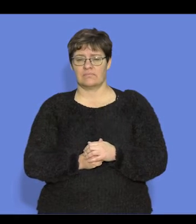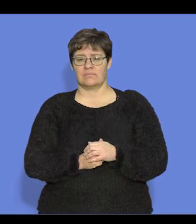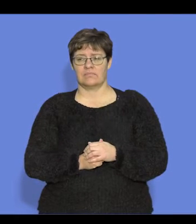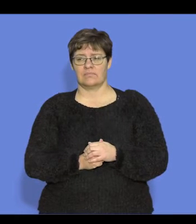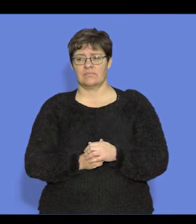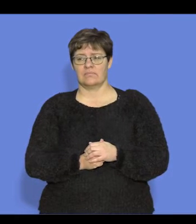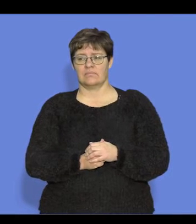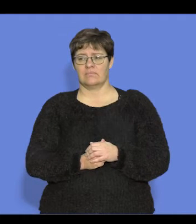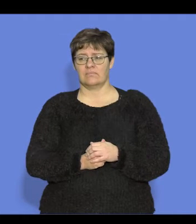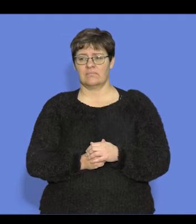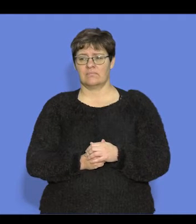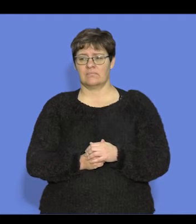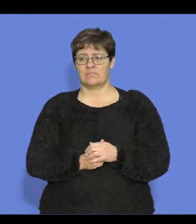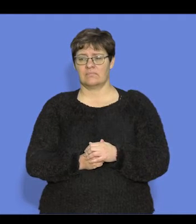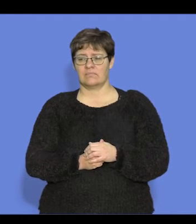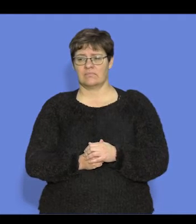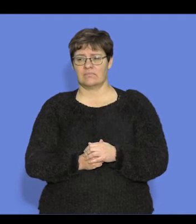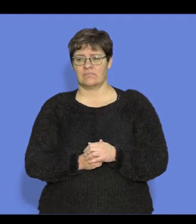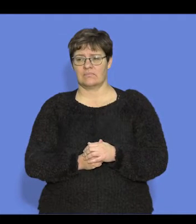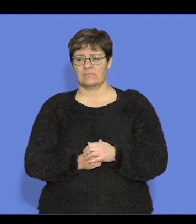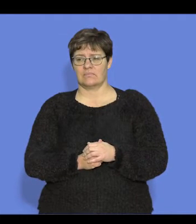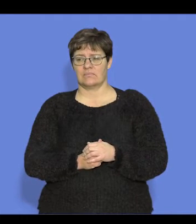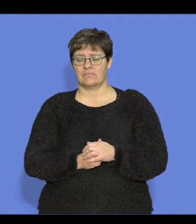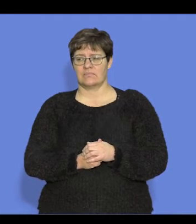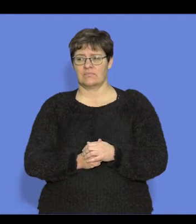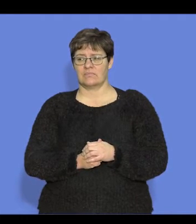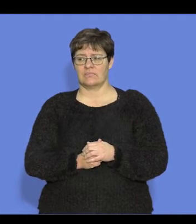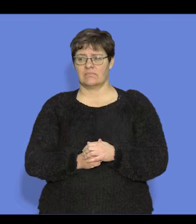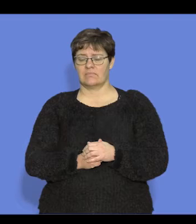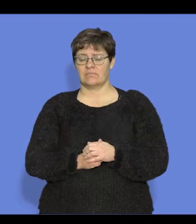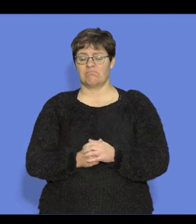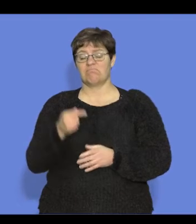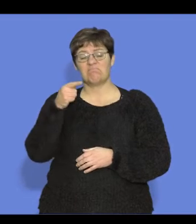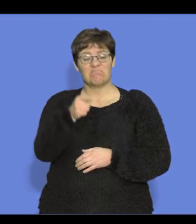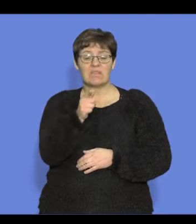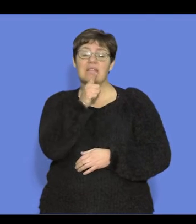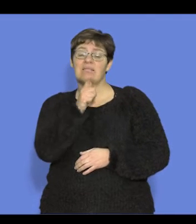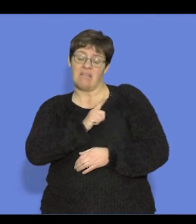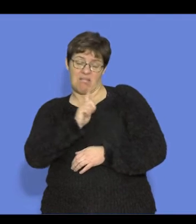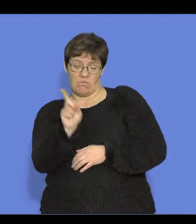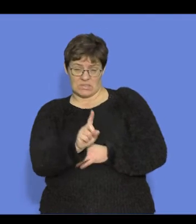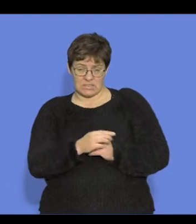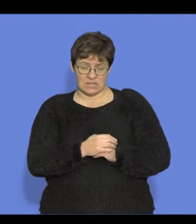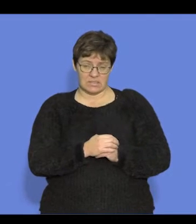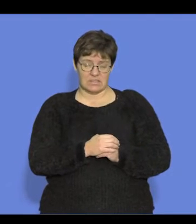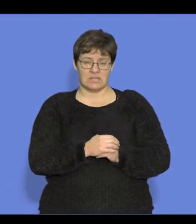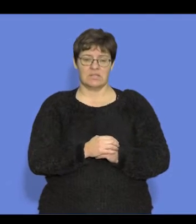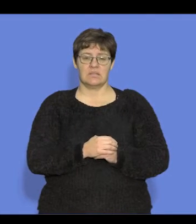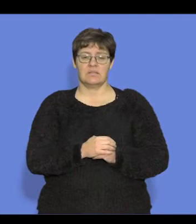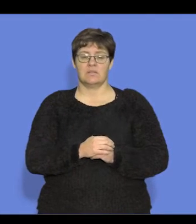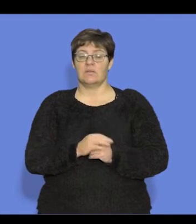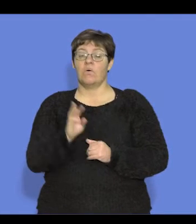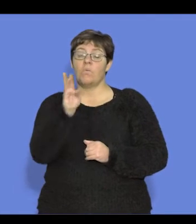Capillarity or capillary action. And what that says is that water moves